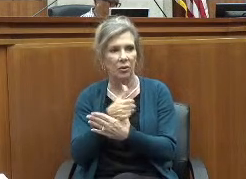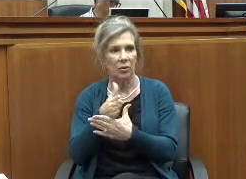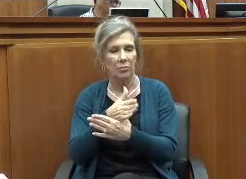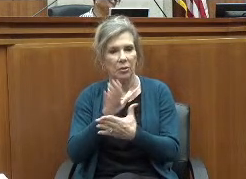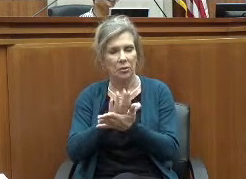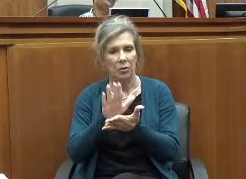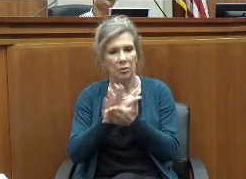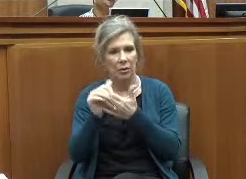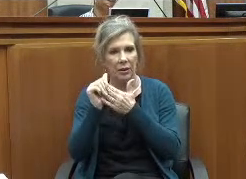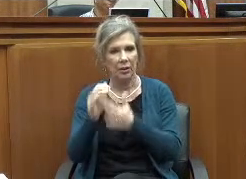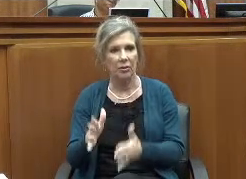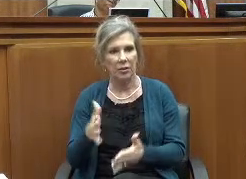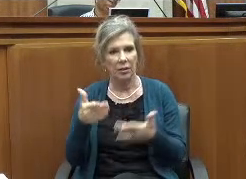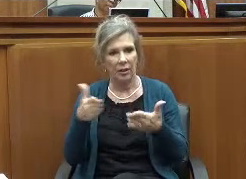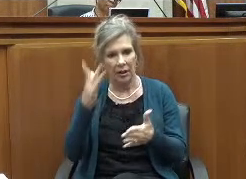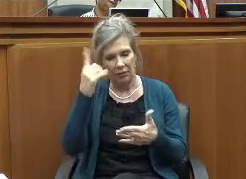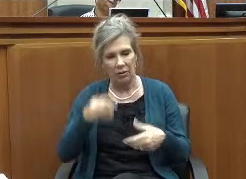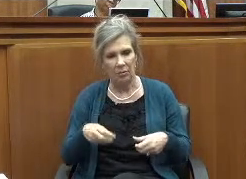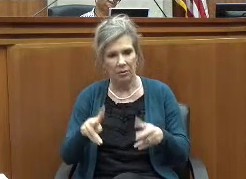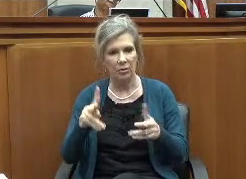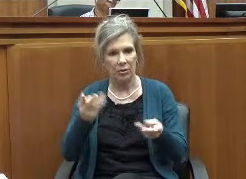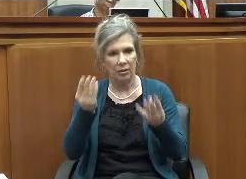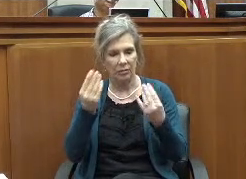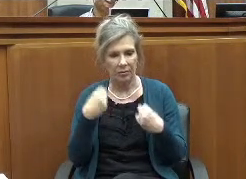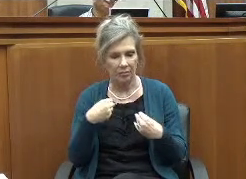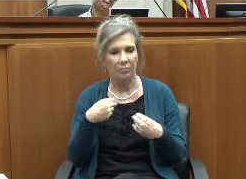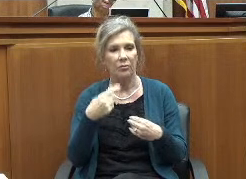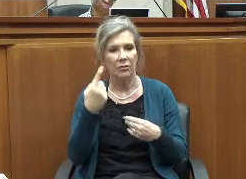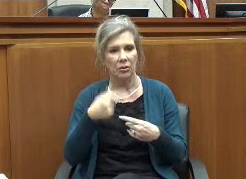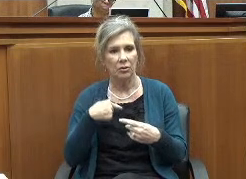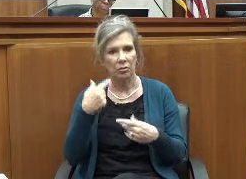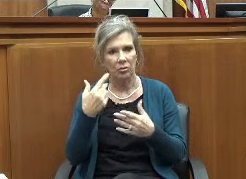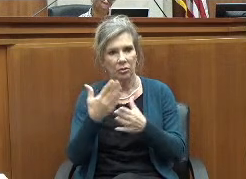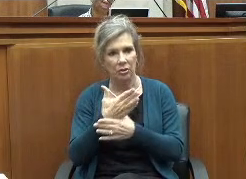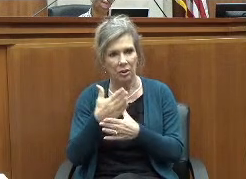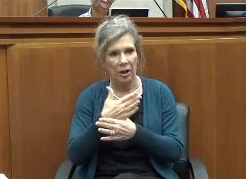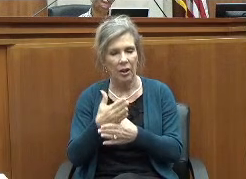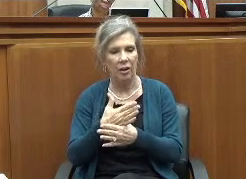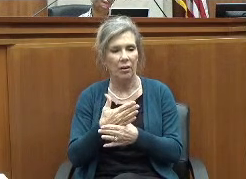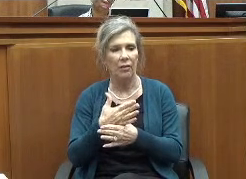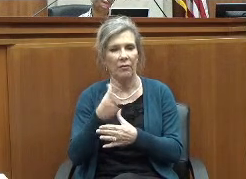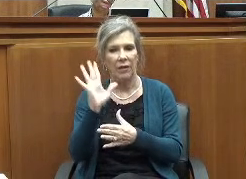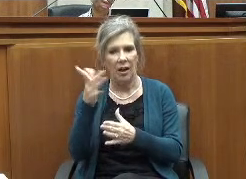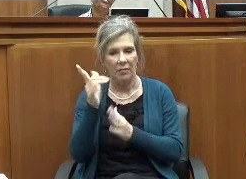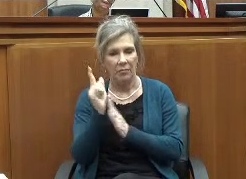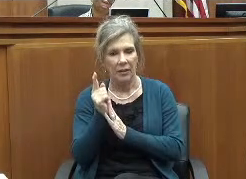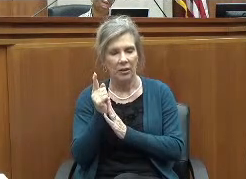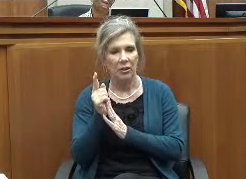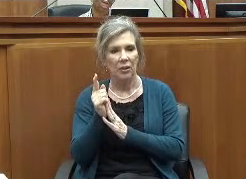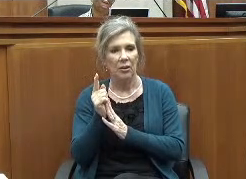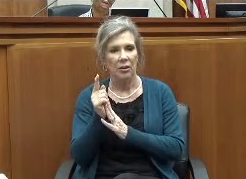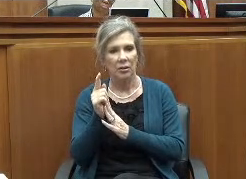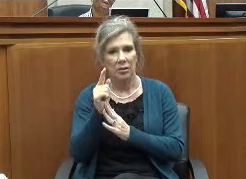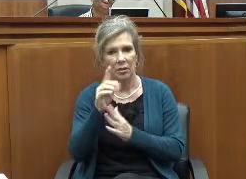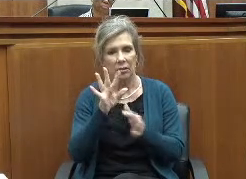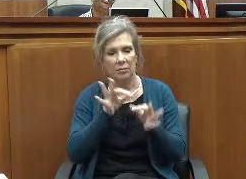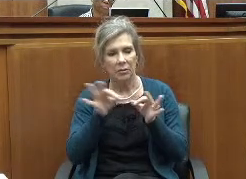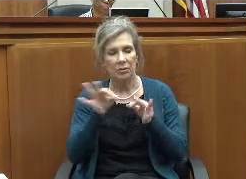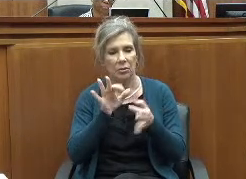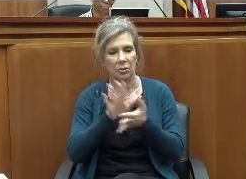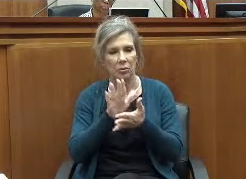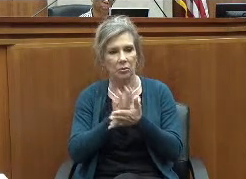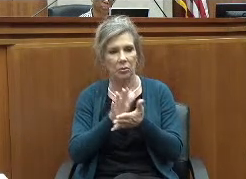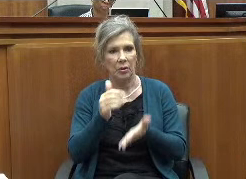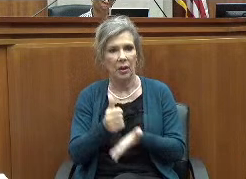proposal to your committee. Over the next 5 minutes, we will share a school designed to help close academic